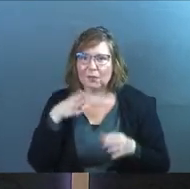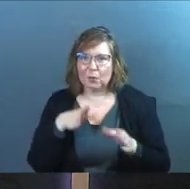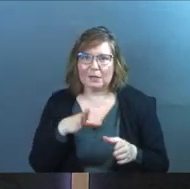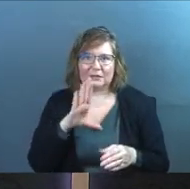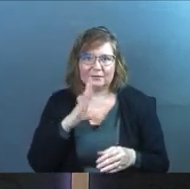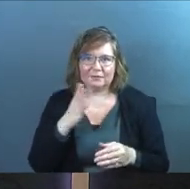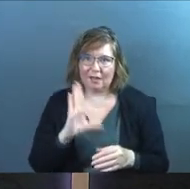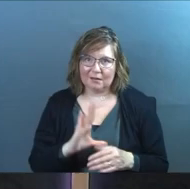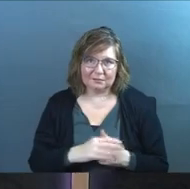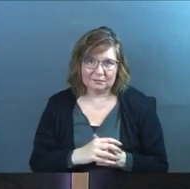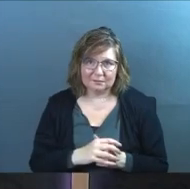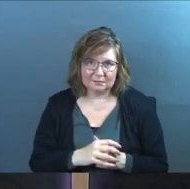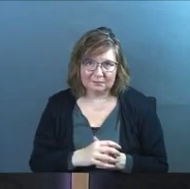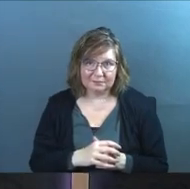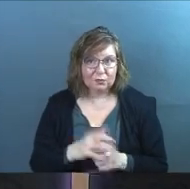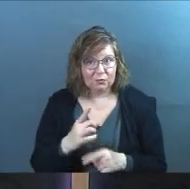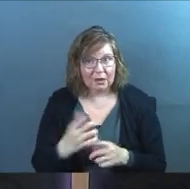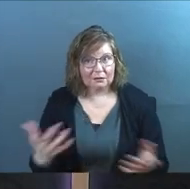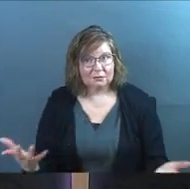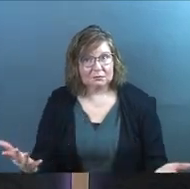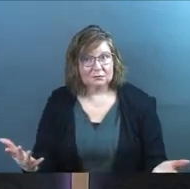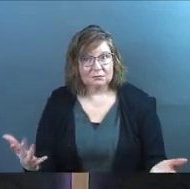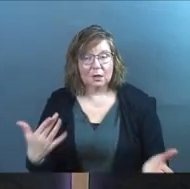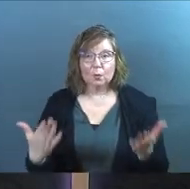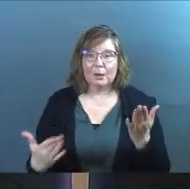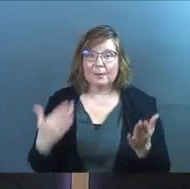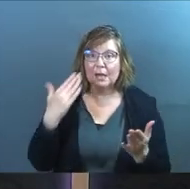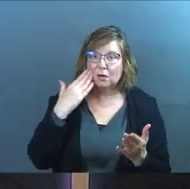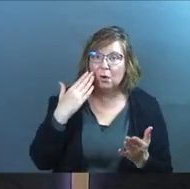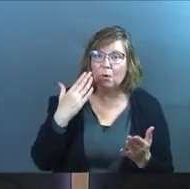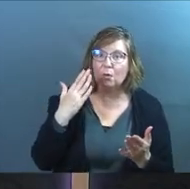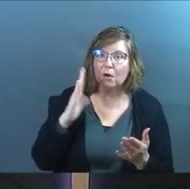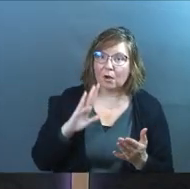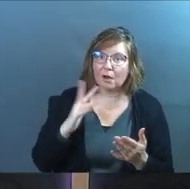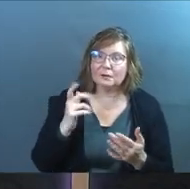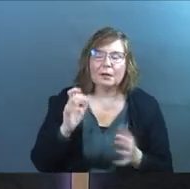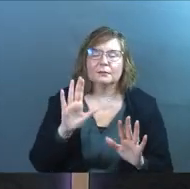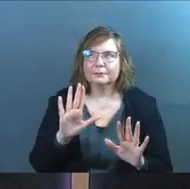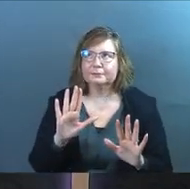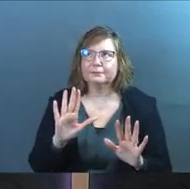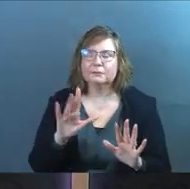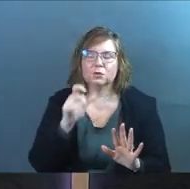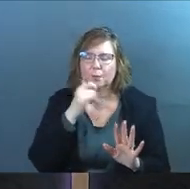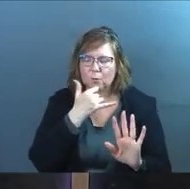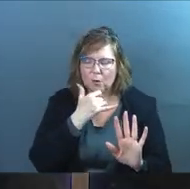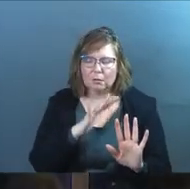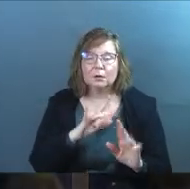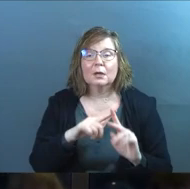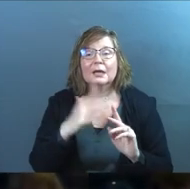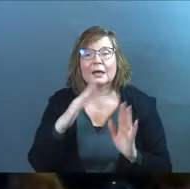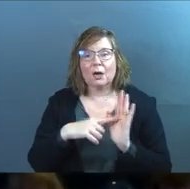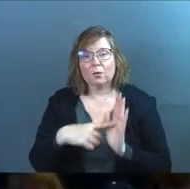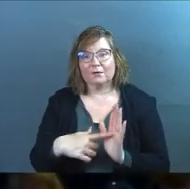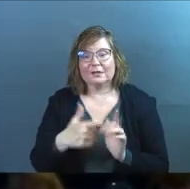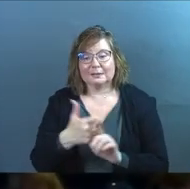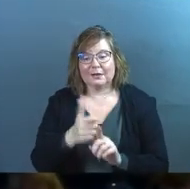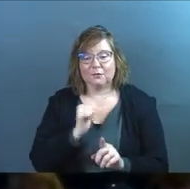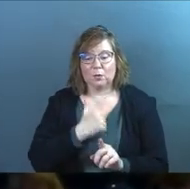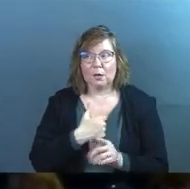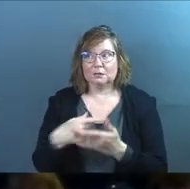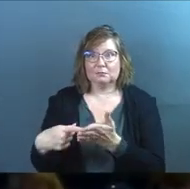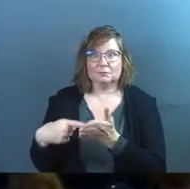ways of God. Right? We may know our God, and don't hear me wrong on this. God reveals himself to